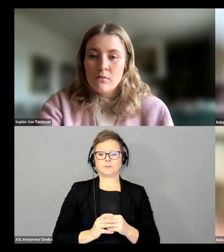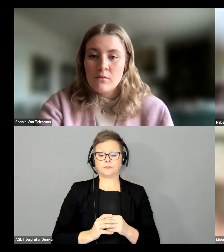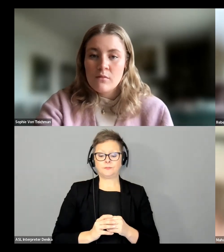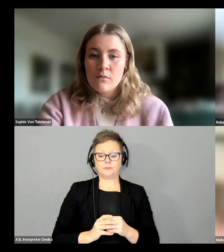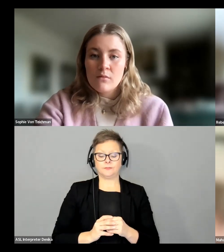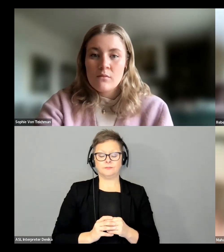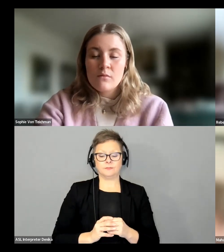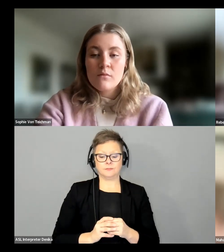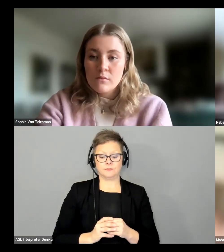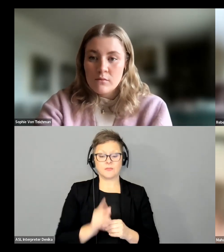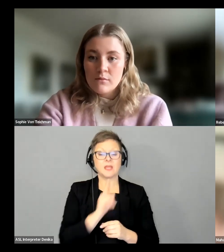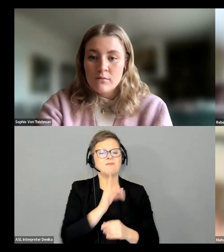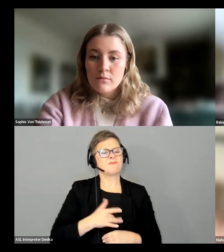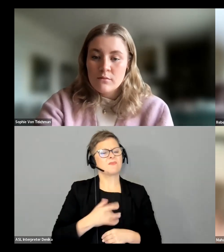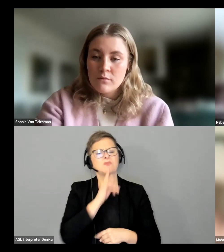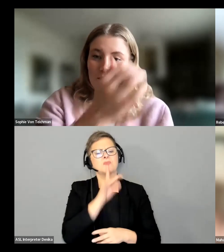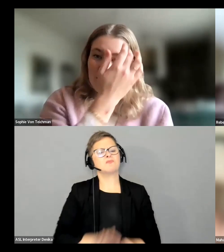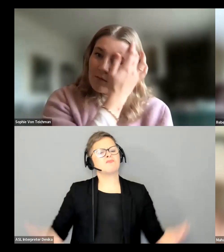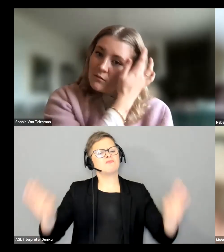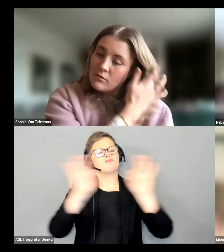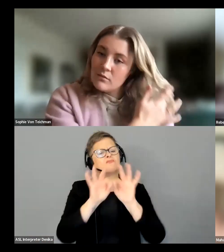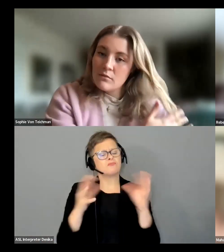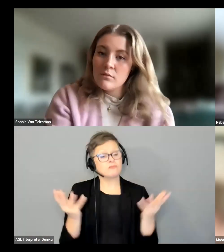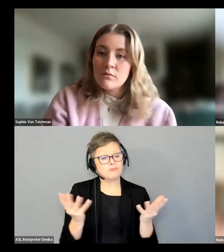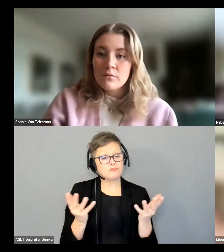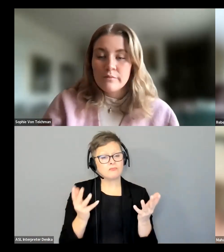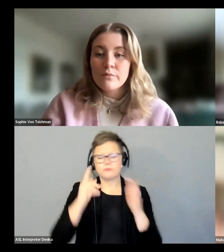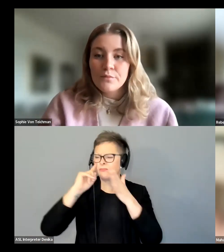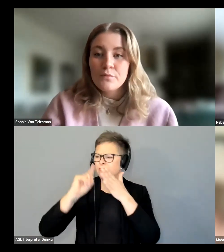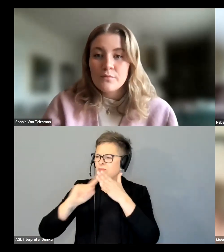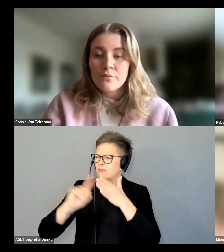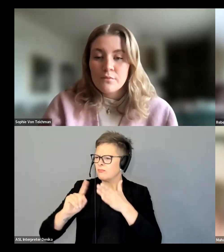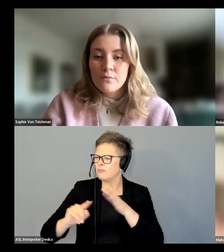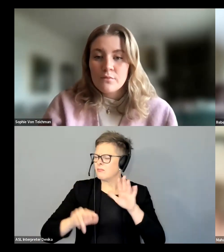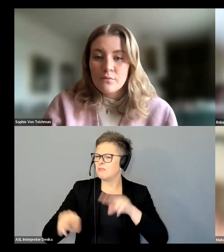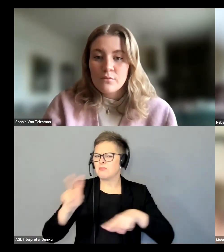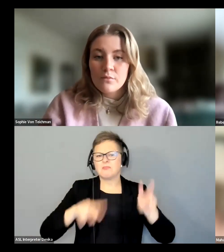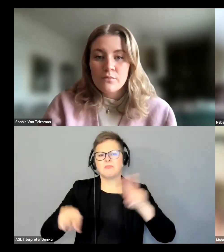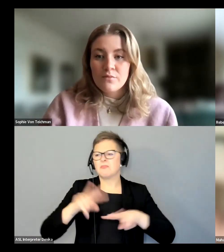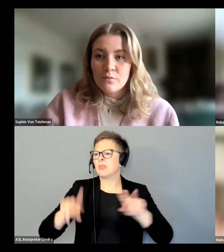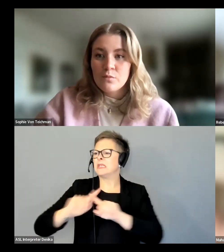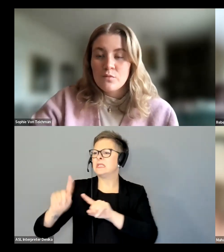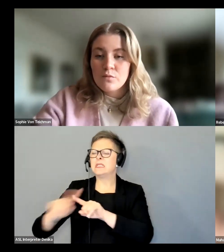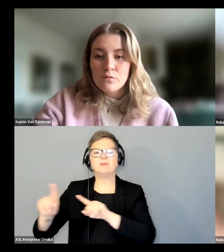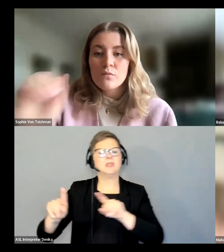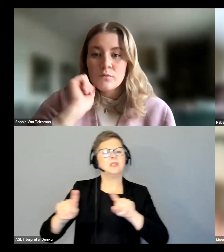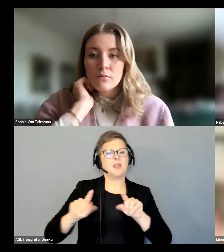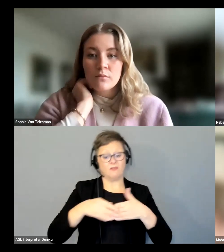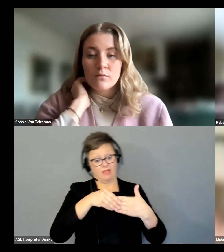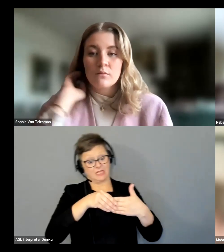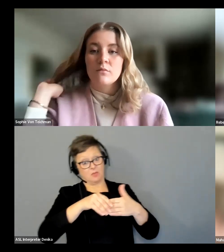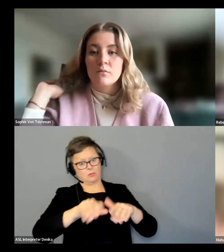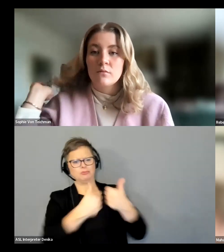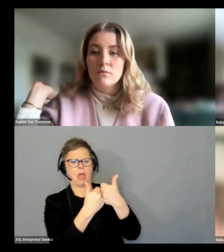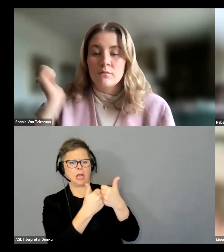we need to examine some of the challenges that are created when we think about flexibility, when we think